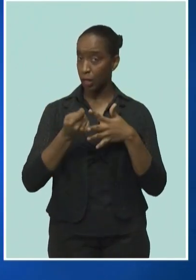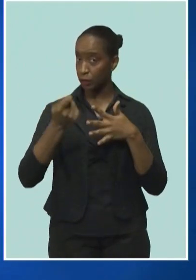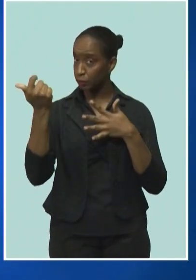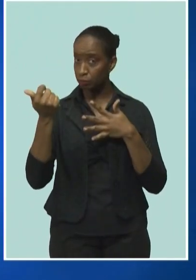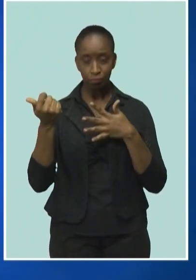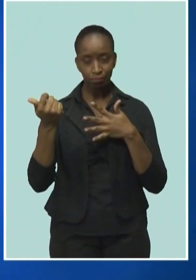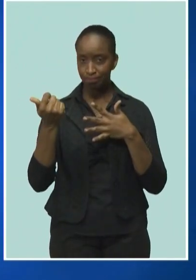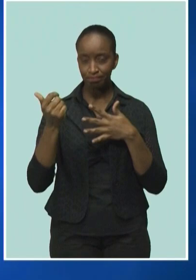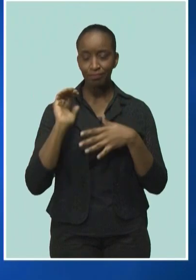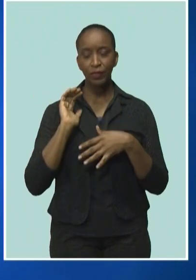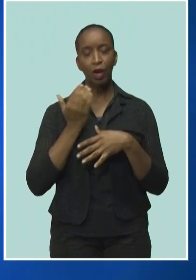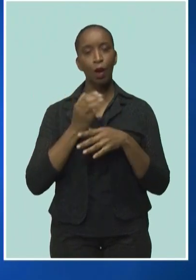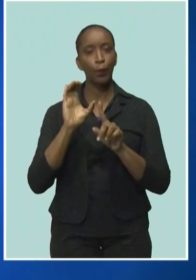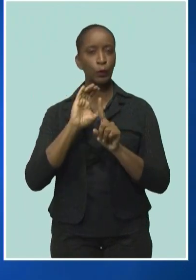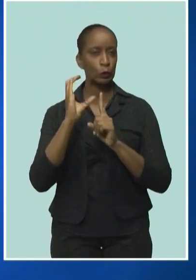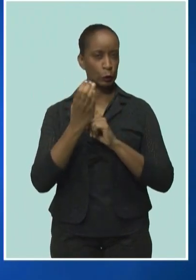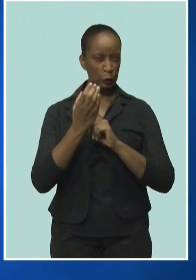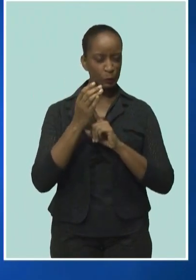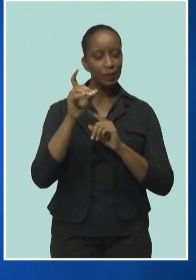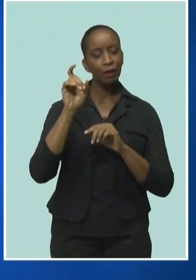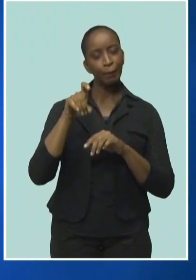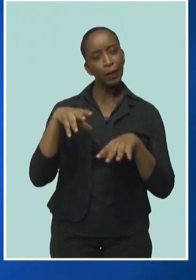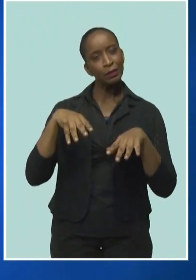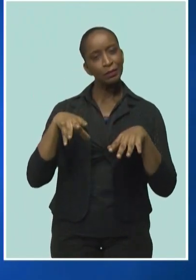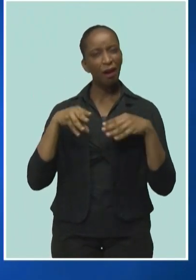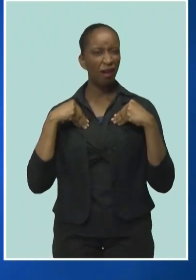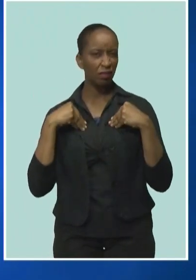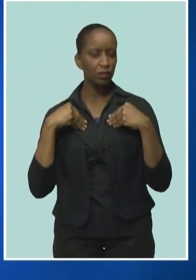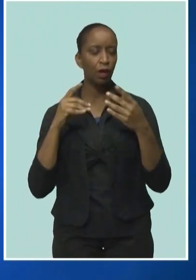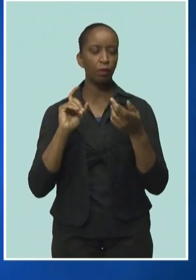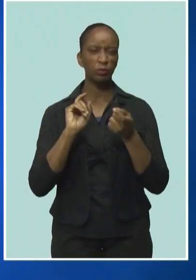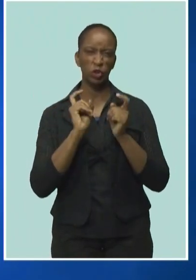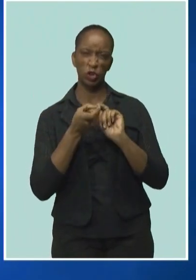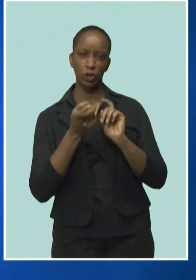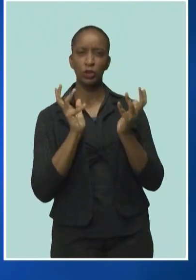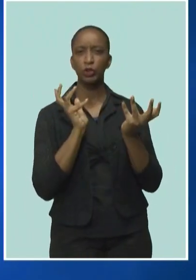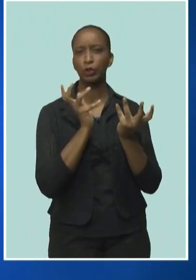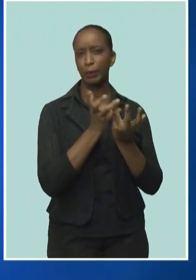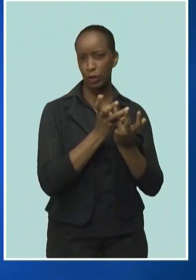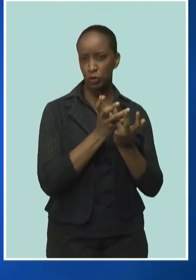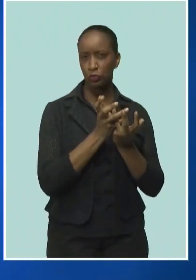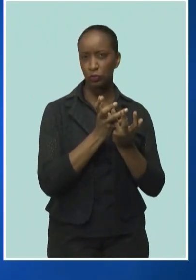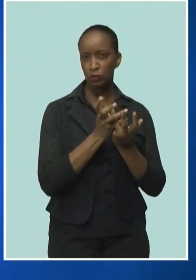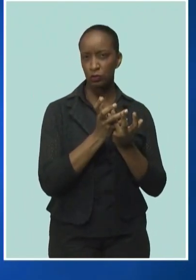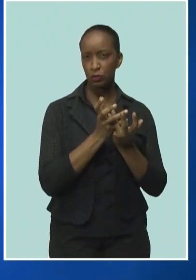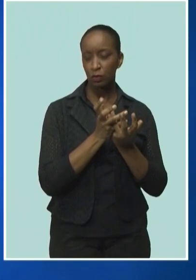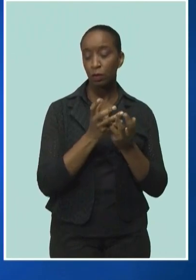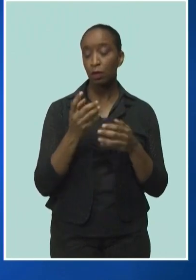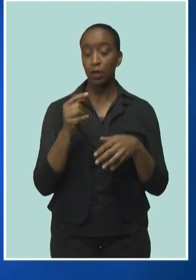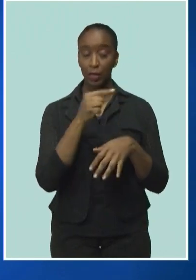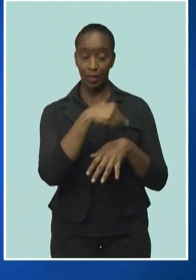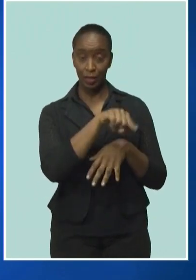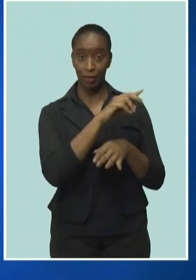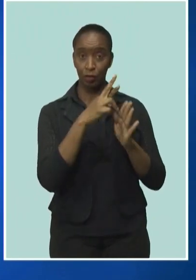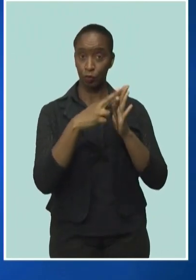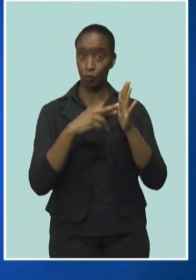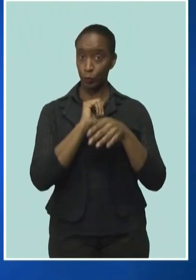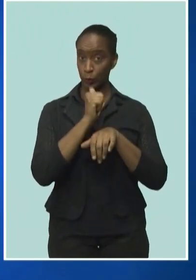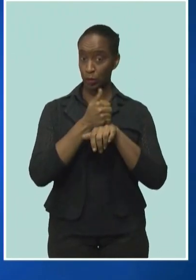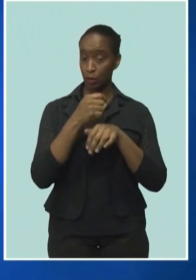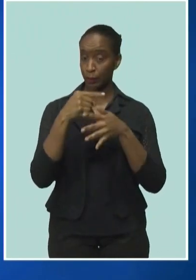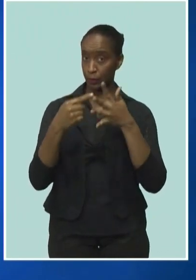with. And if we didn't make these changes, then our chances of getting off the blacklist would have been